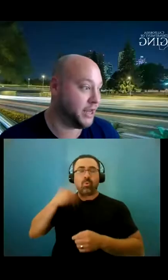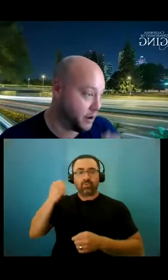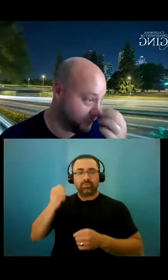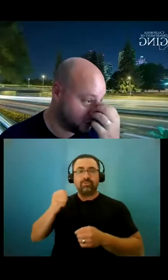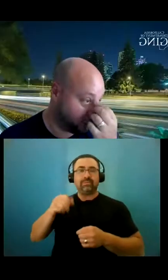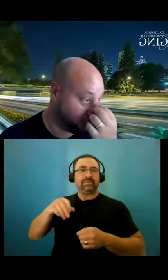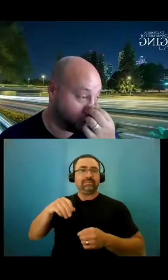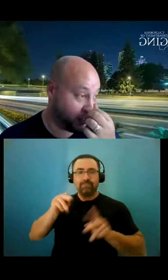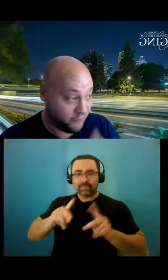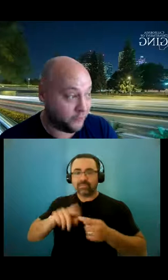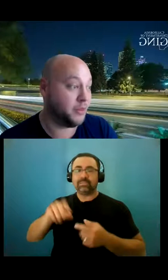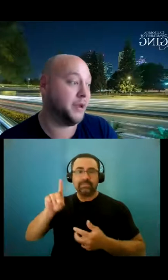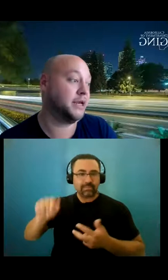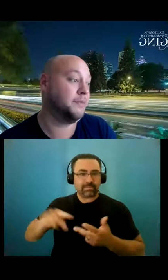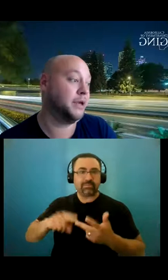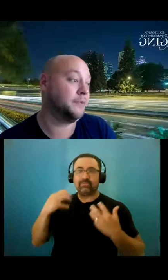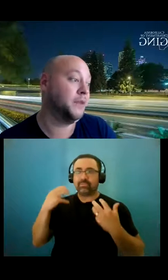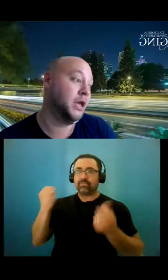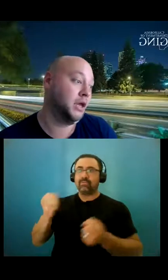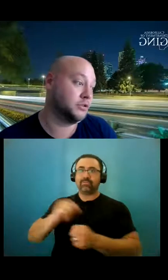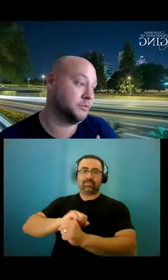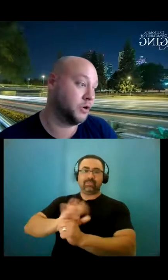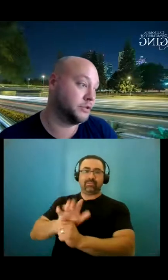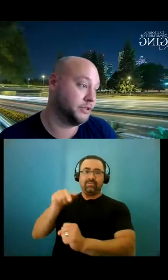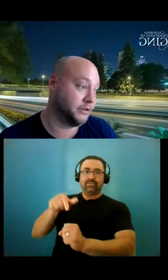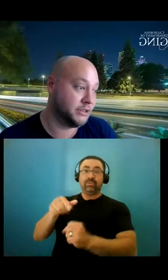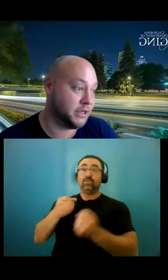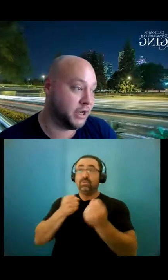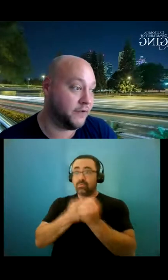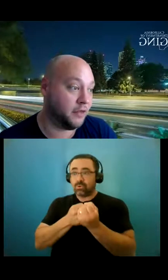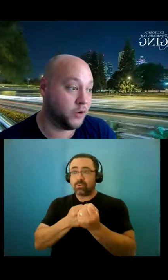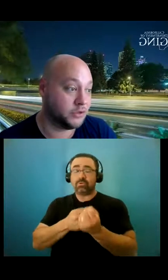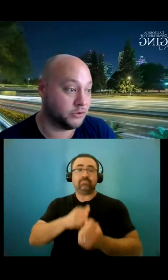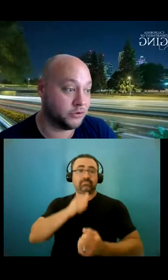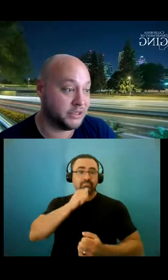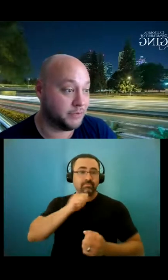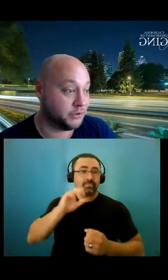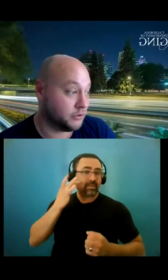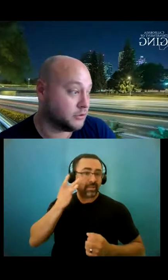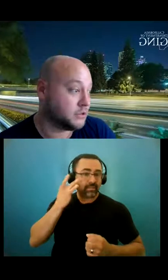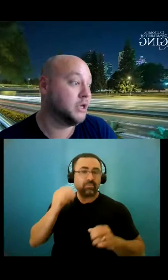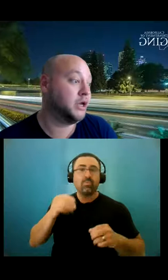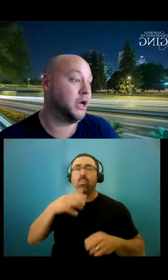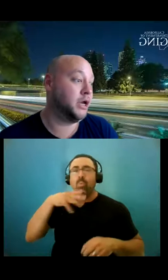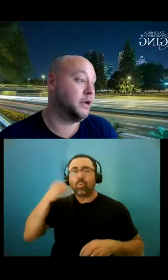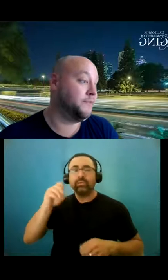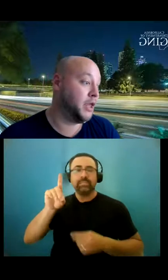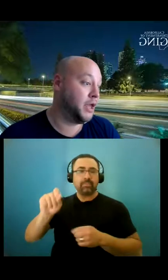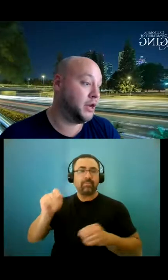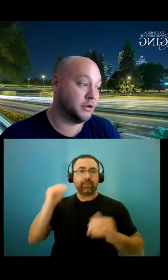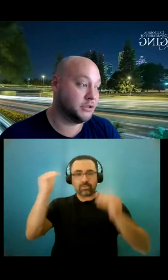and caregivers for recovery from the pandemic. It also supports the resiliency of California's older and disabled adults,